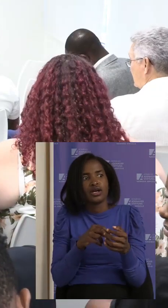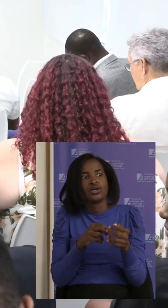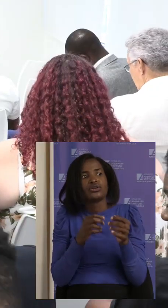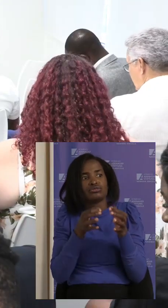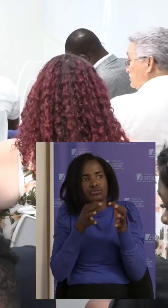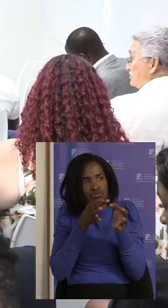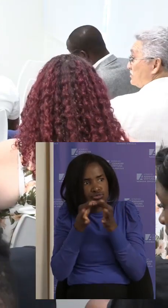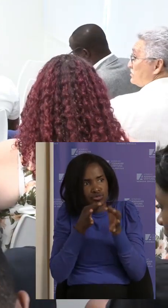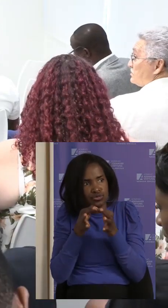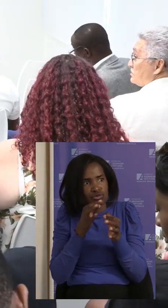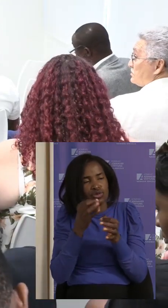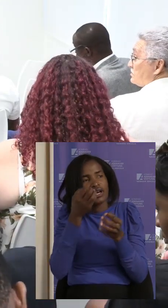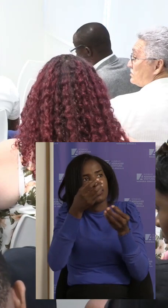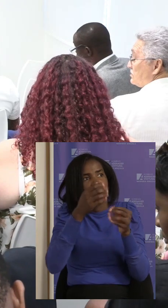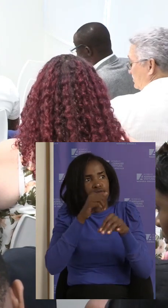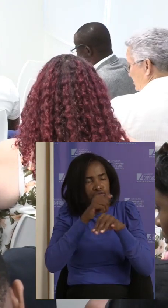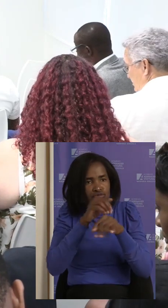tonight.